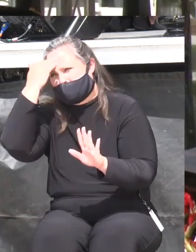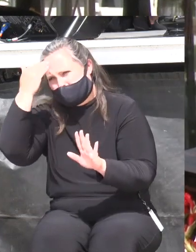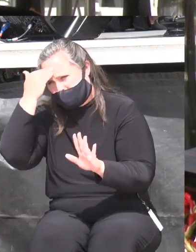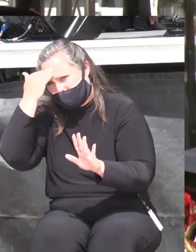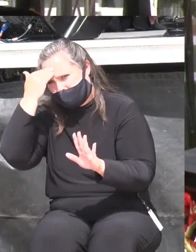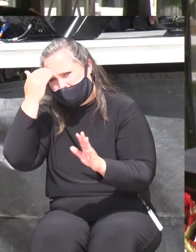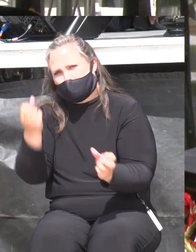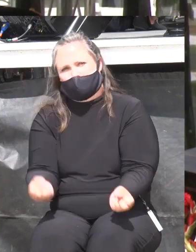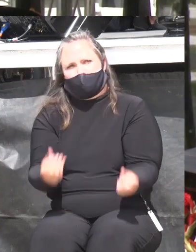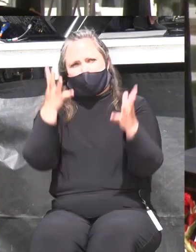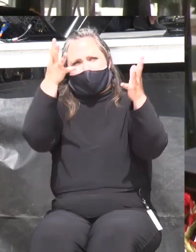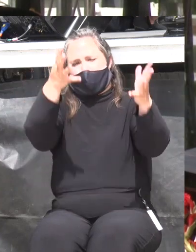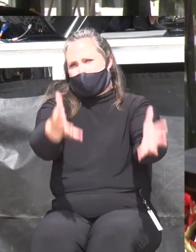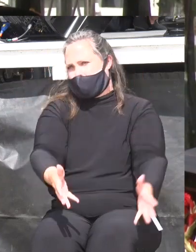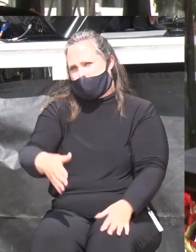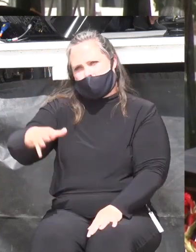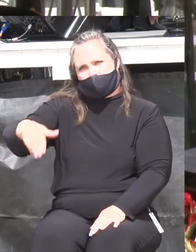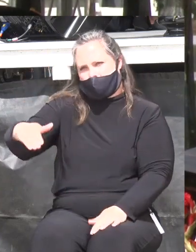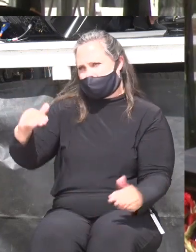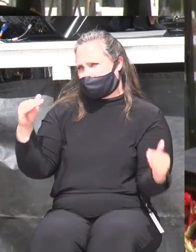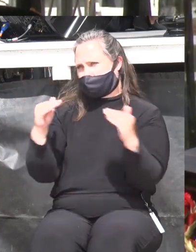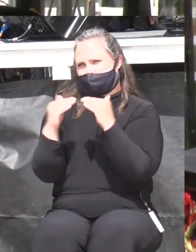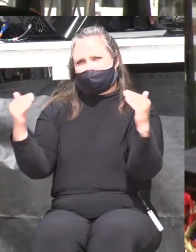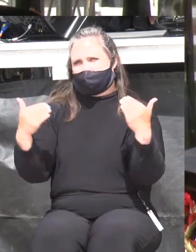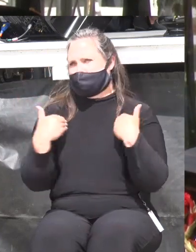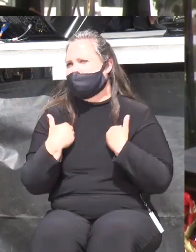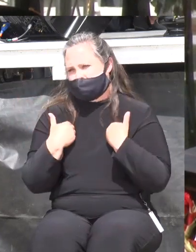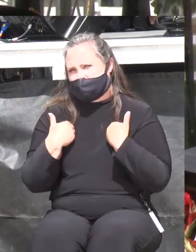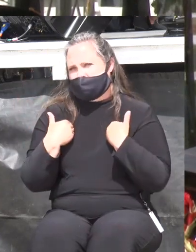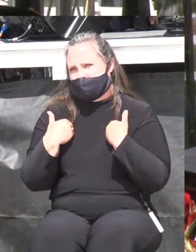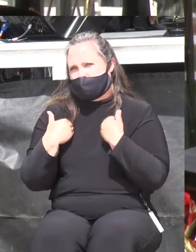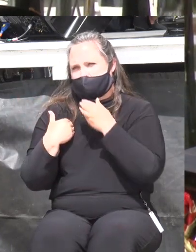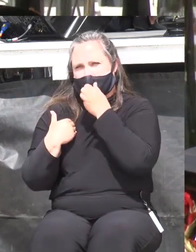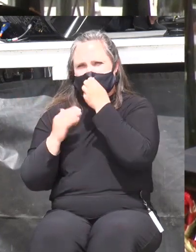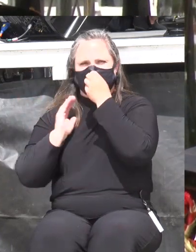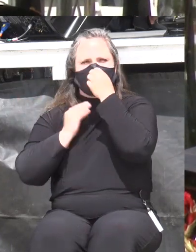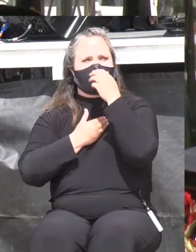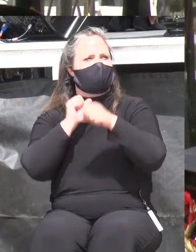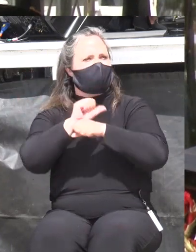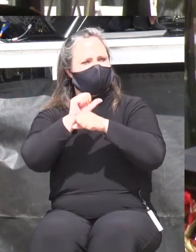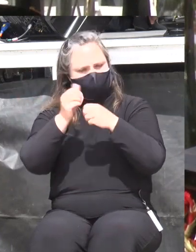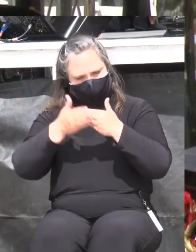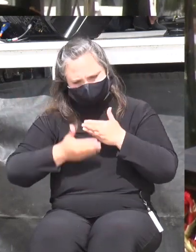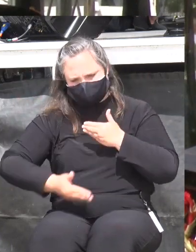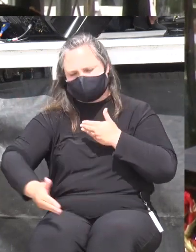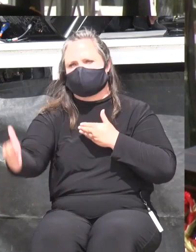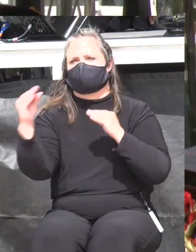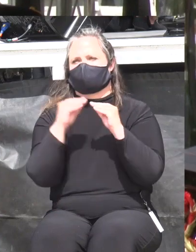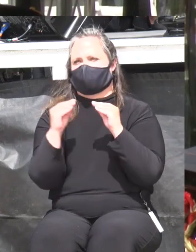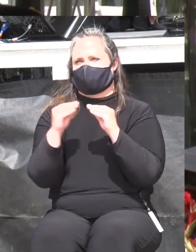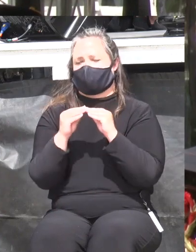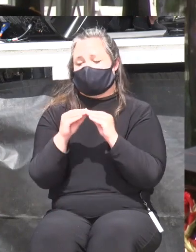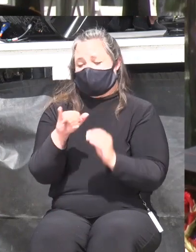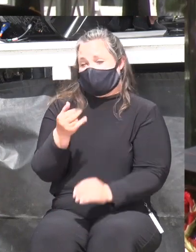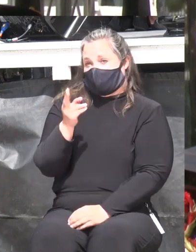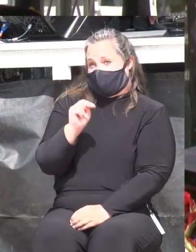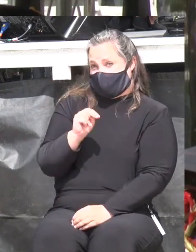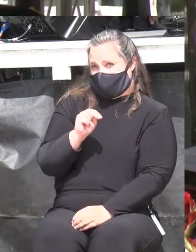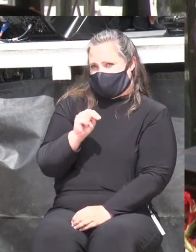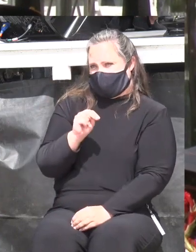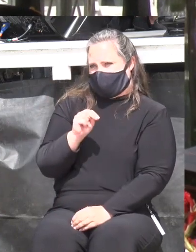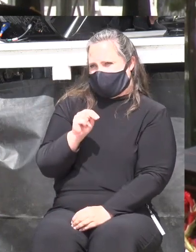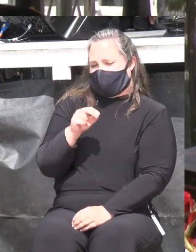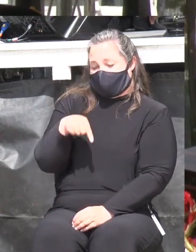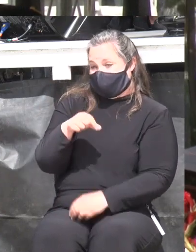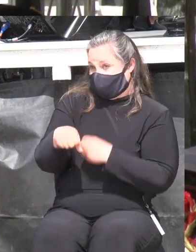means the work is not finished. On January 6th, this year, we